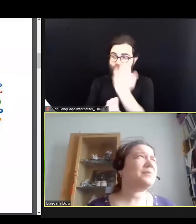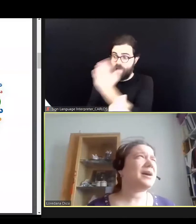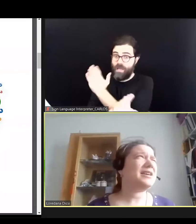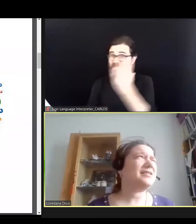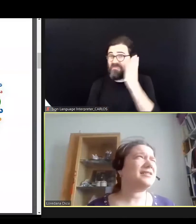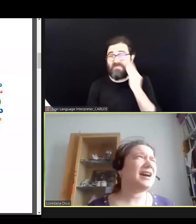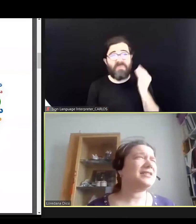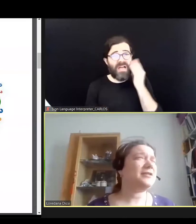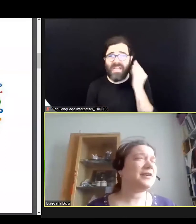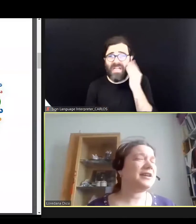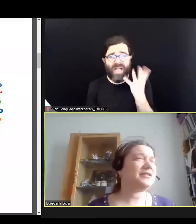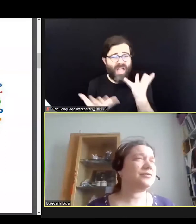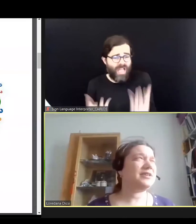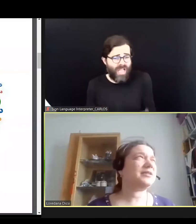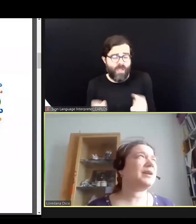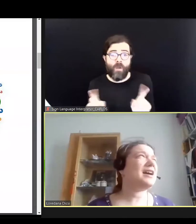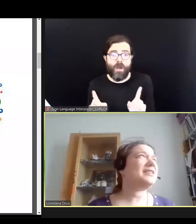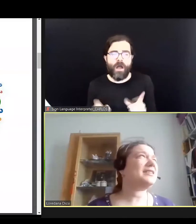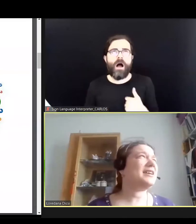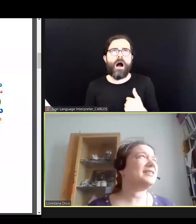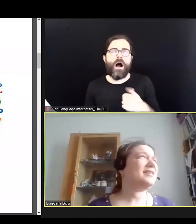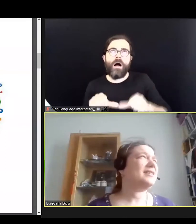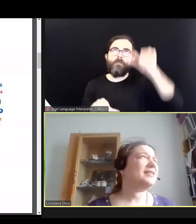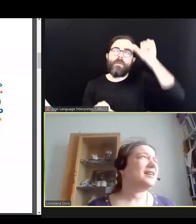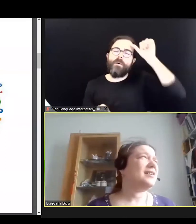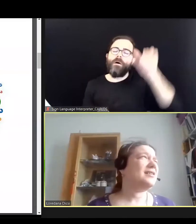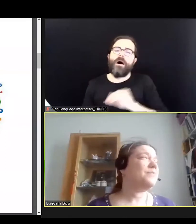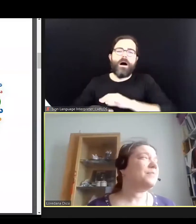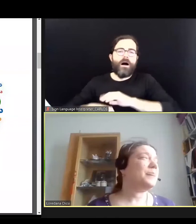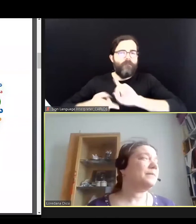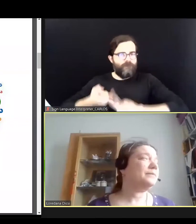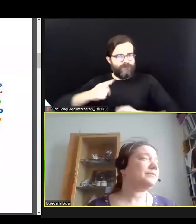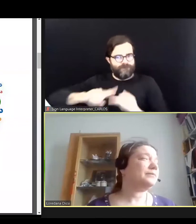of my other friends who is blind, and